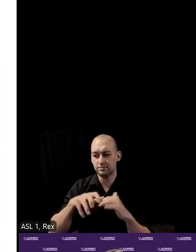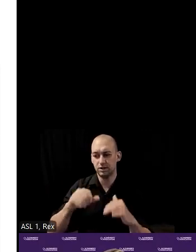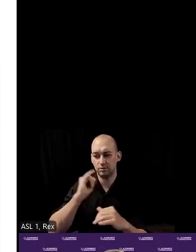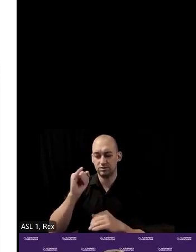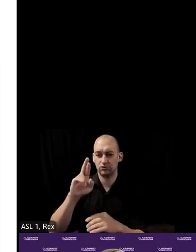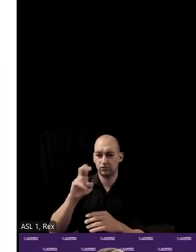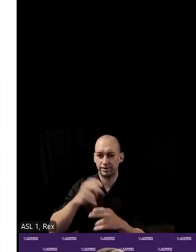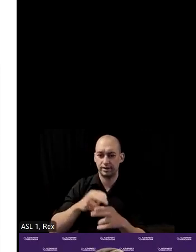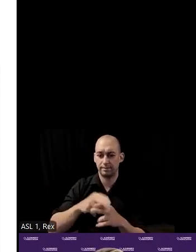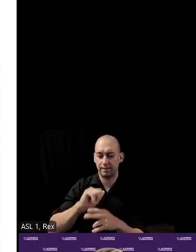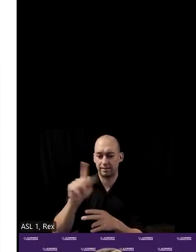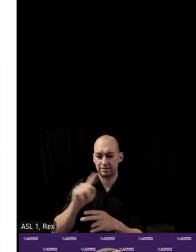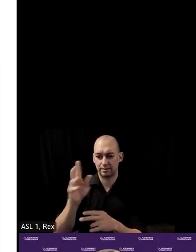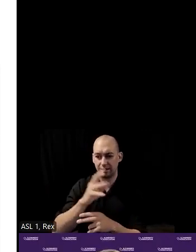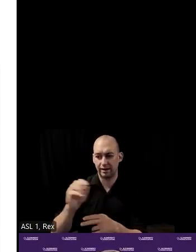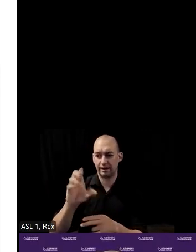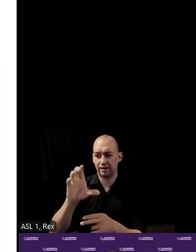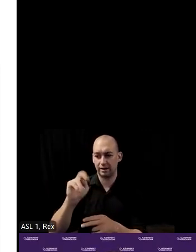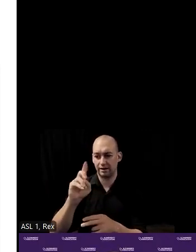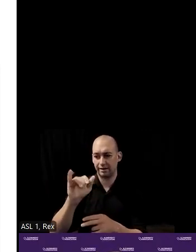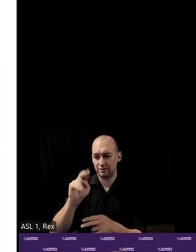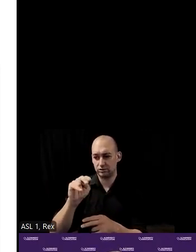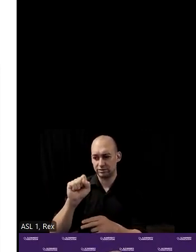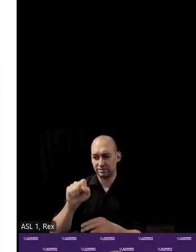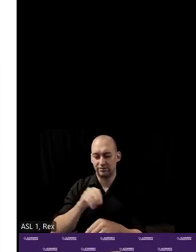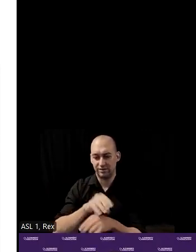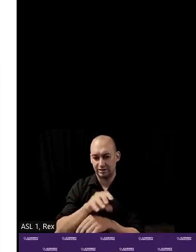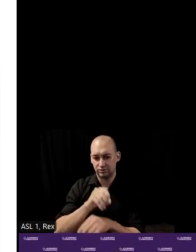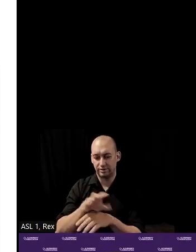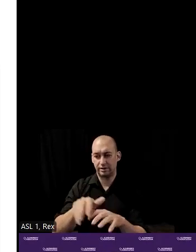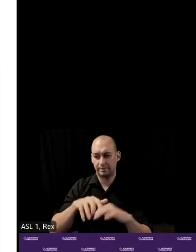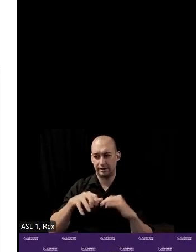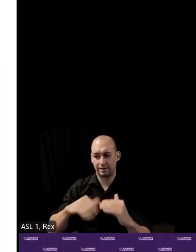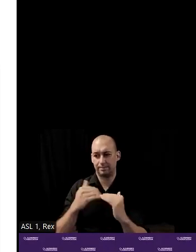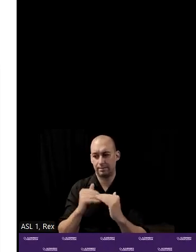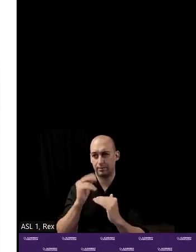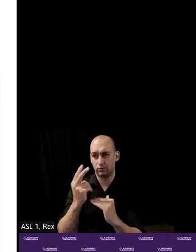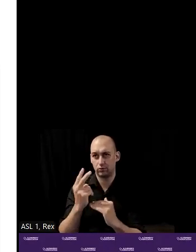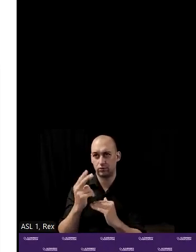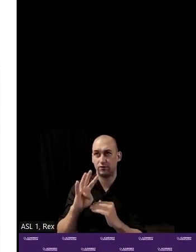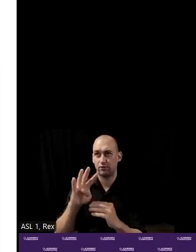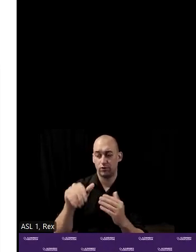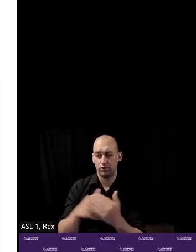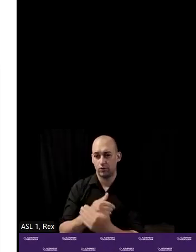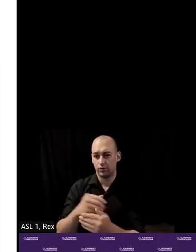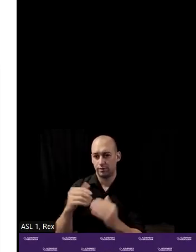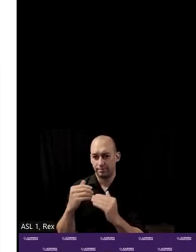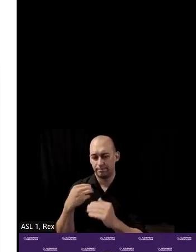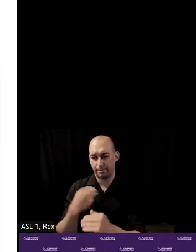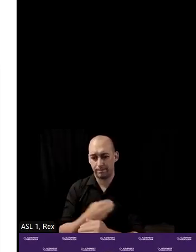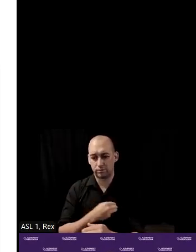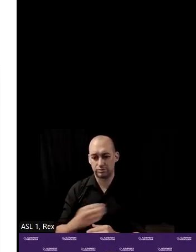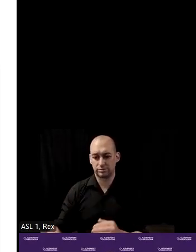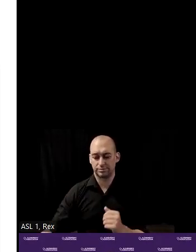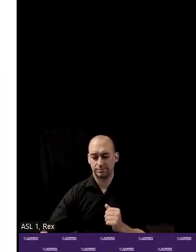Related Conditions Advisory Committee. It adds a minimum of 2 up to 4 new members to the committee, up